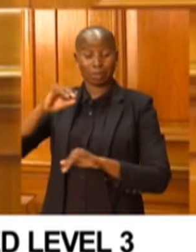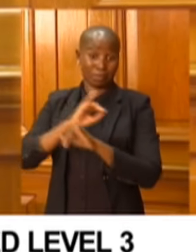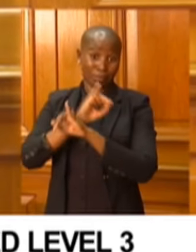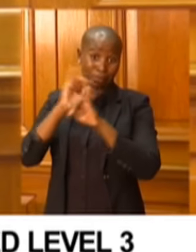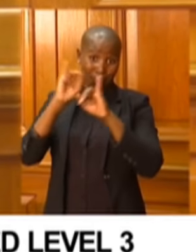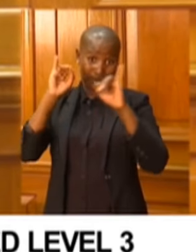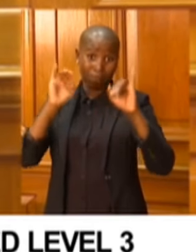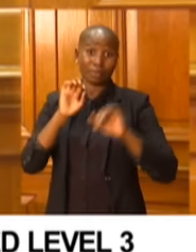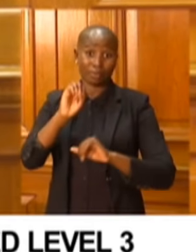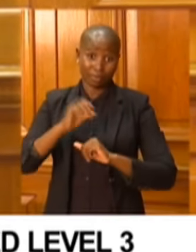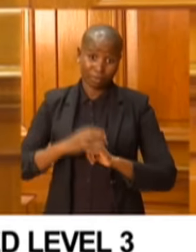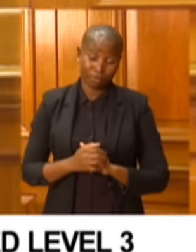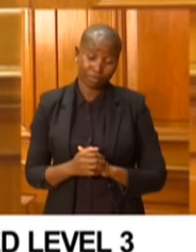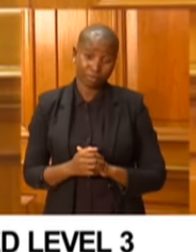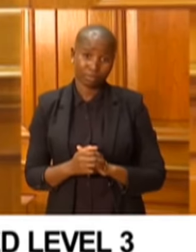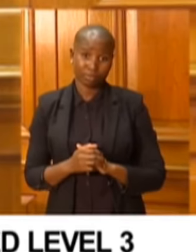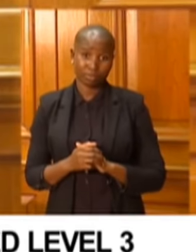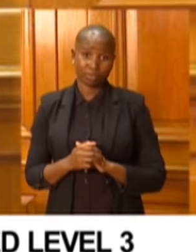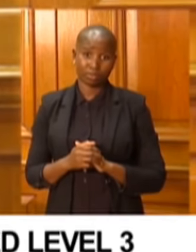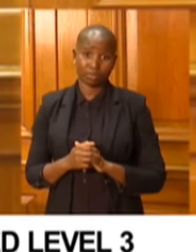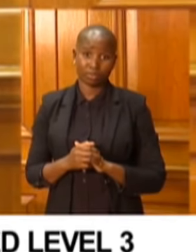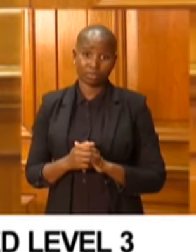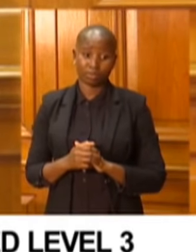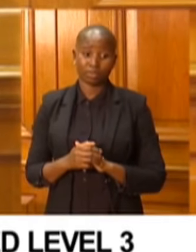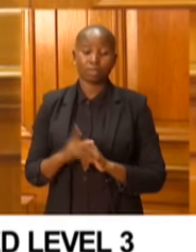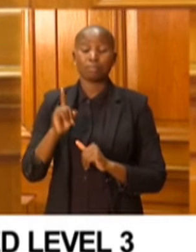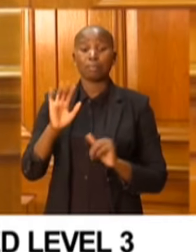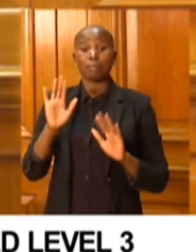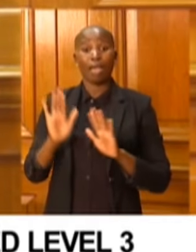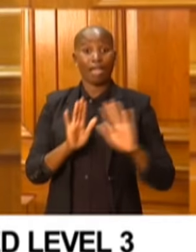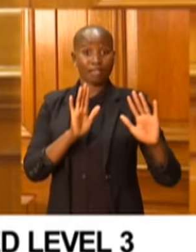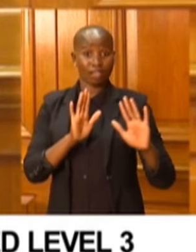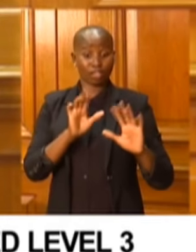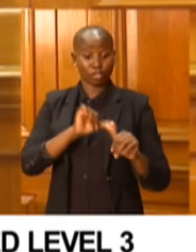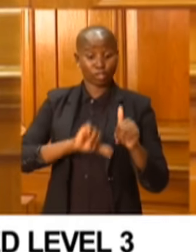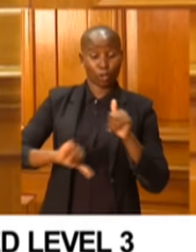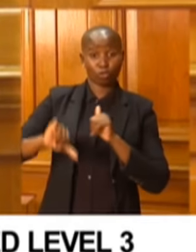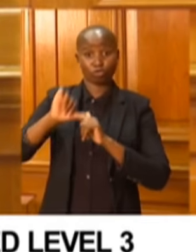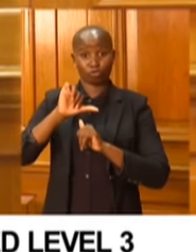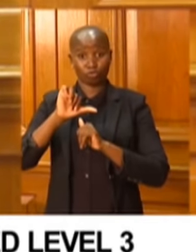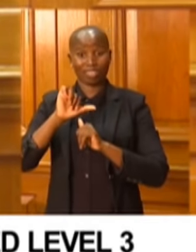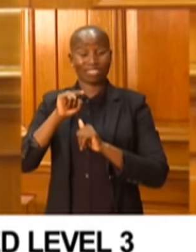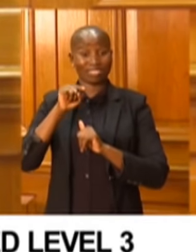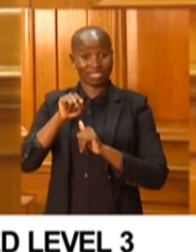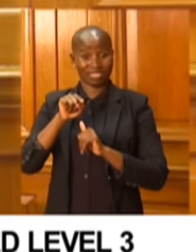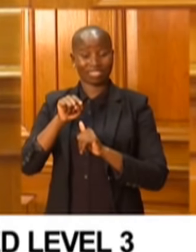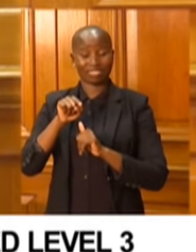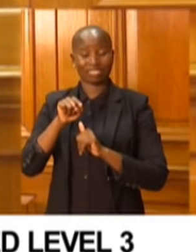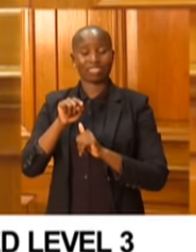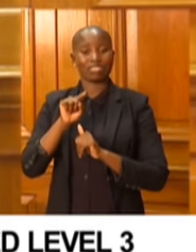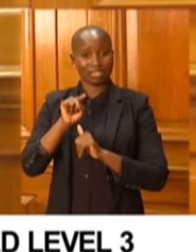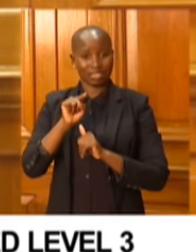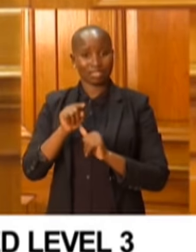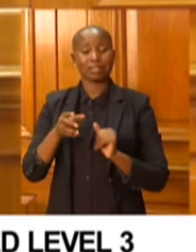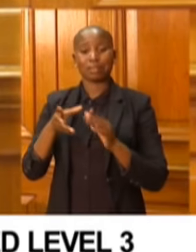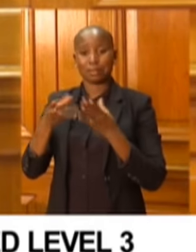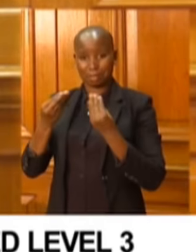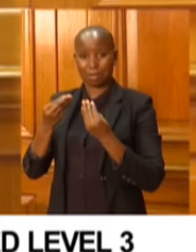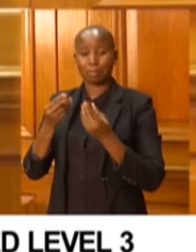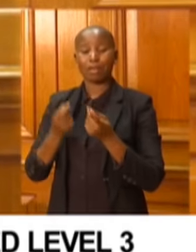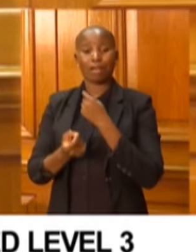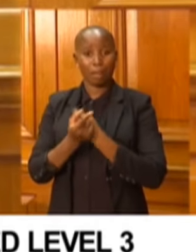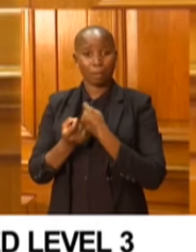Plans to implement social and behavioral change interventions are taking shape. For